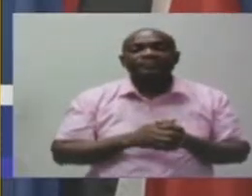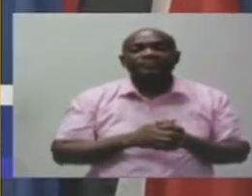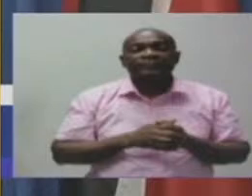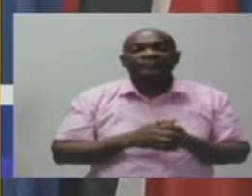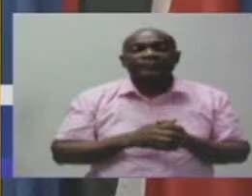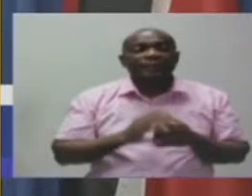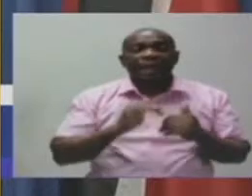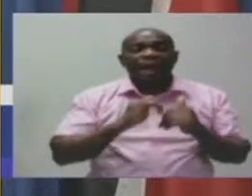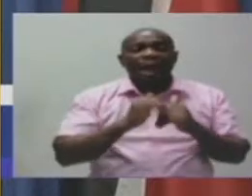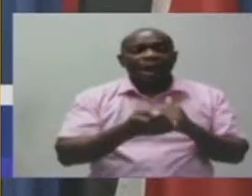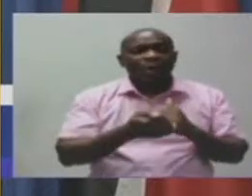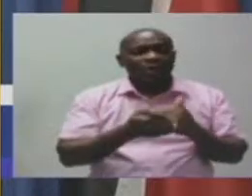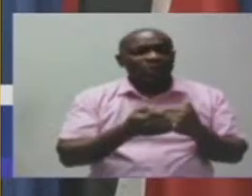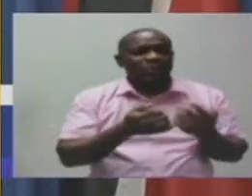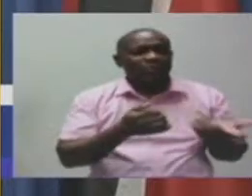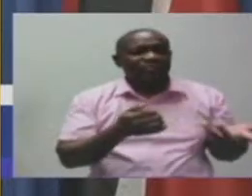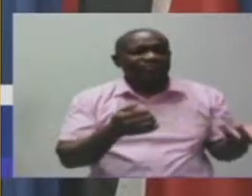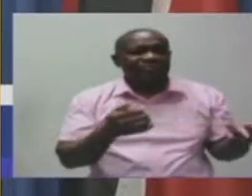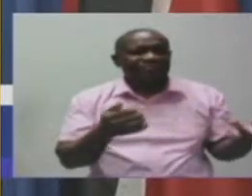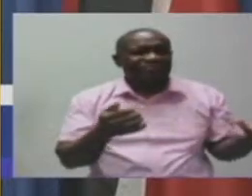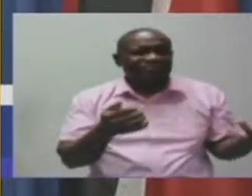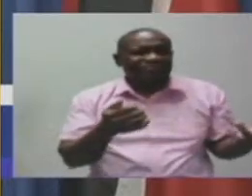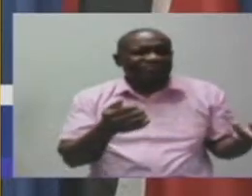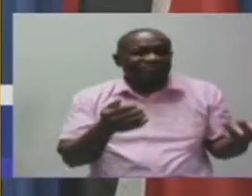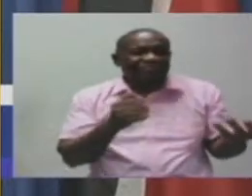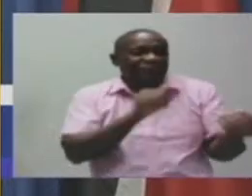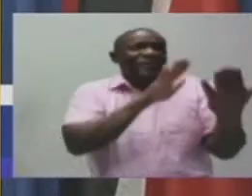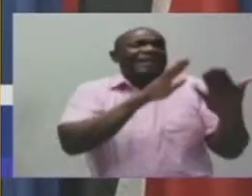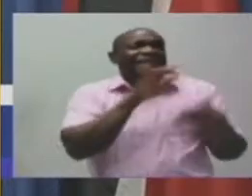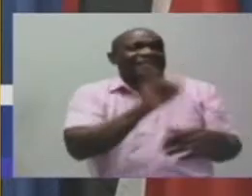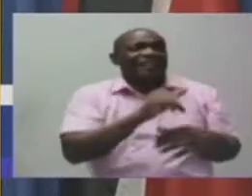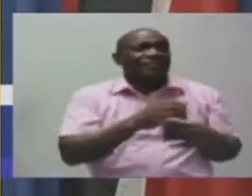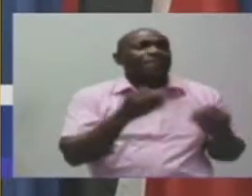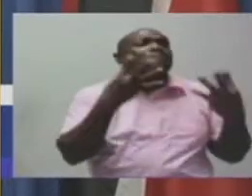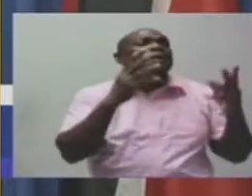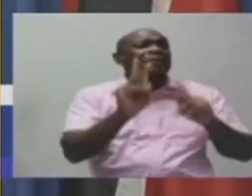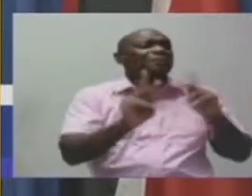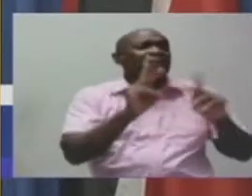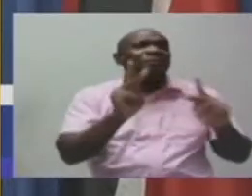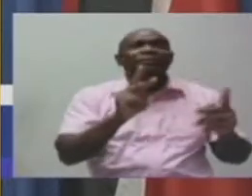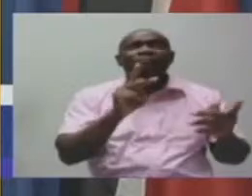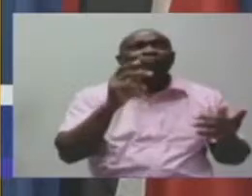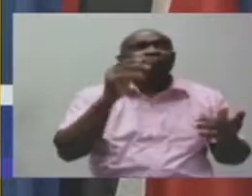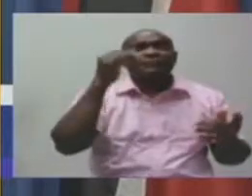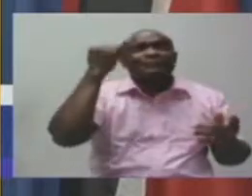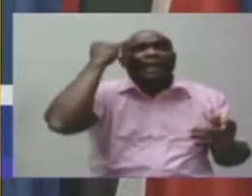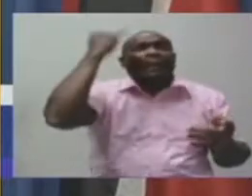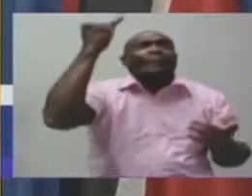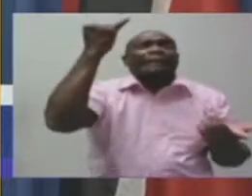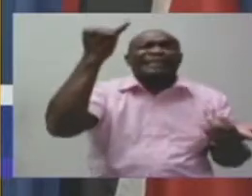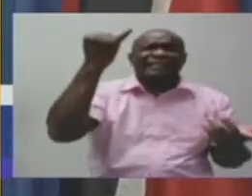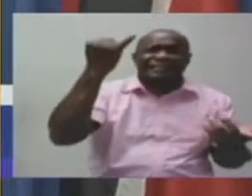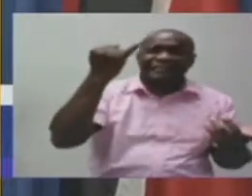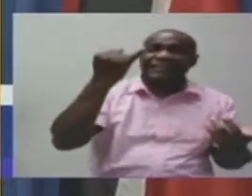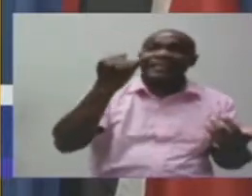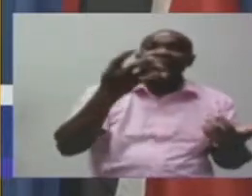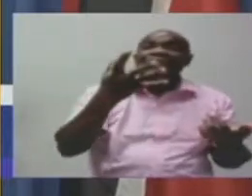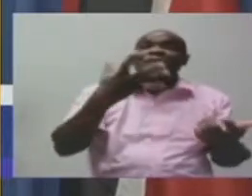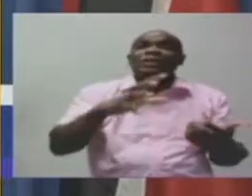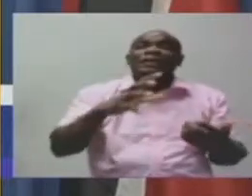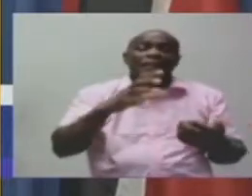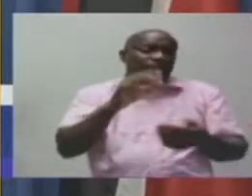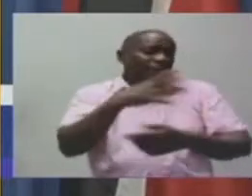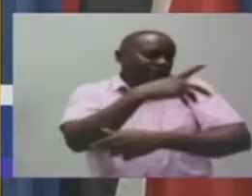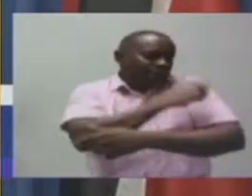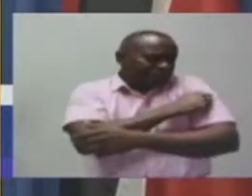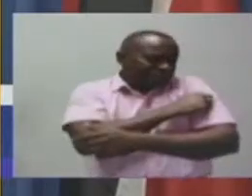And I am afraid that a lot of people have those kinds of issues that are completely